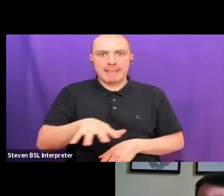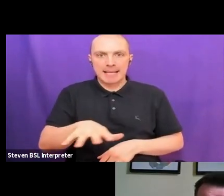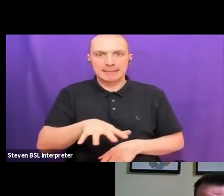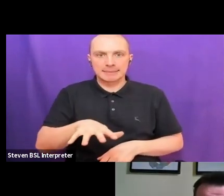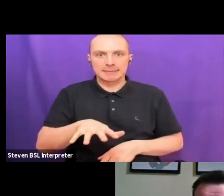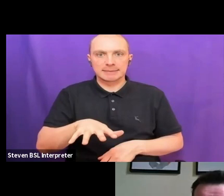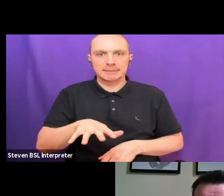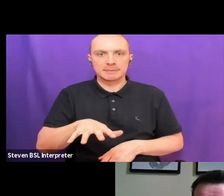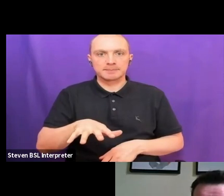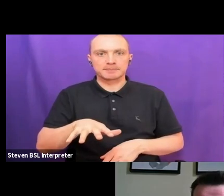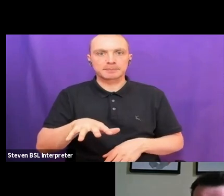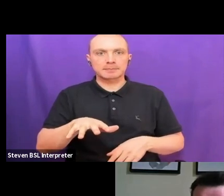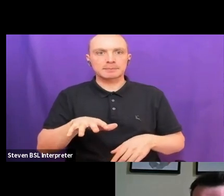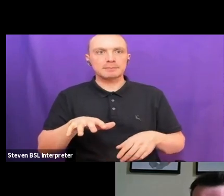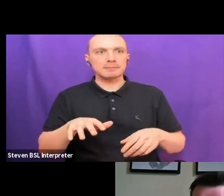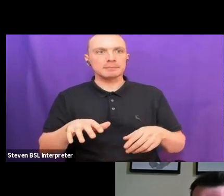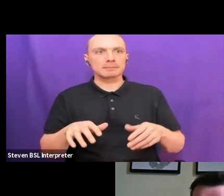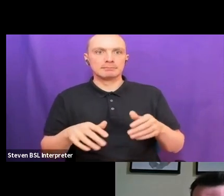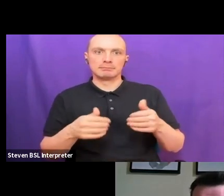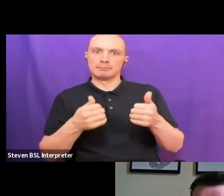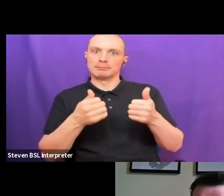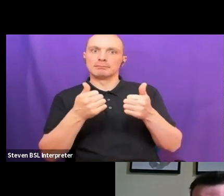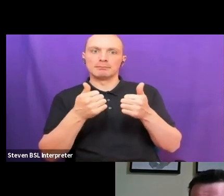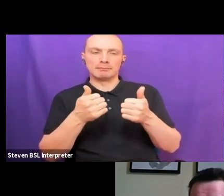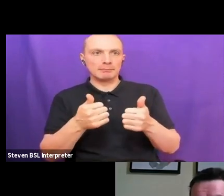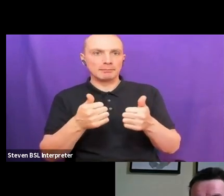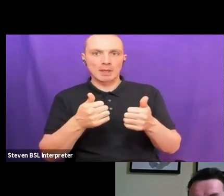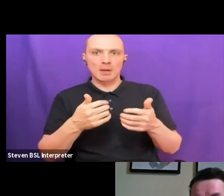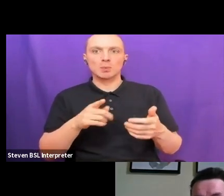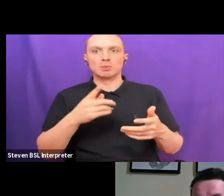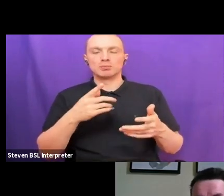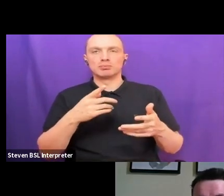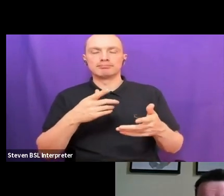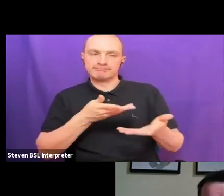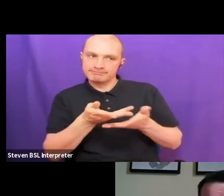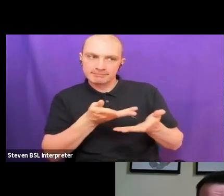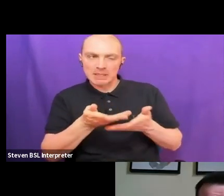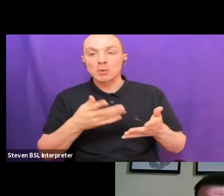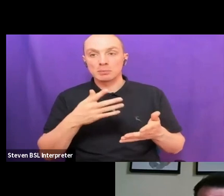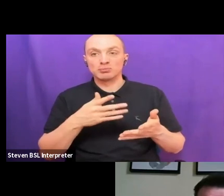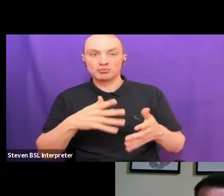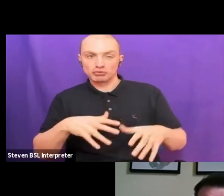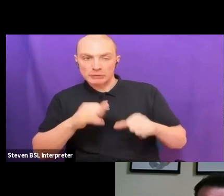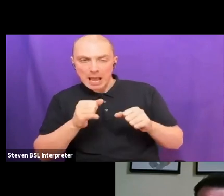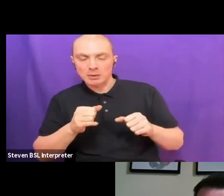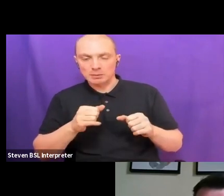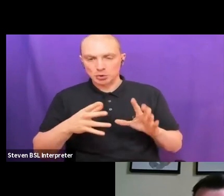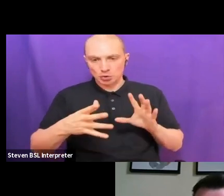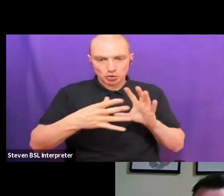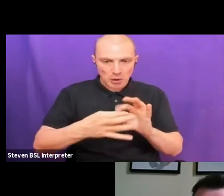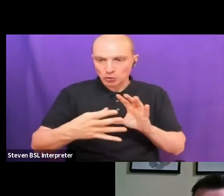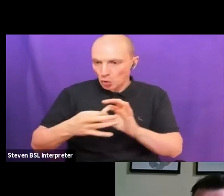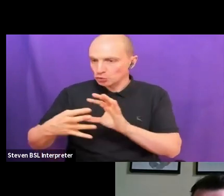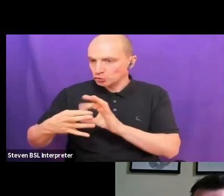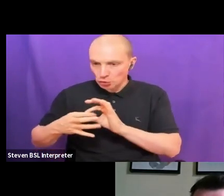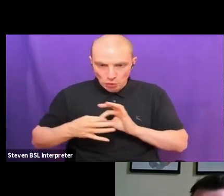start by joining up and delivering services in different ways? And that has led us to 20-minute neighbourhoods. So I look forward to hearing the